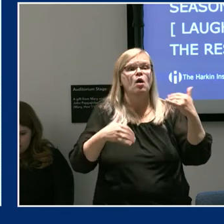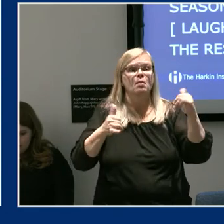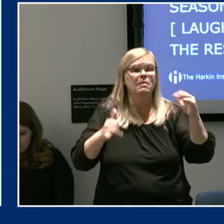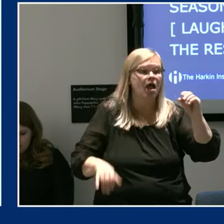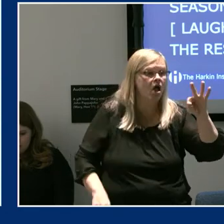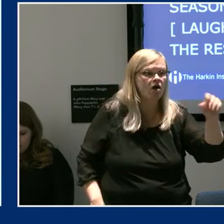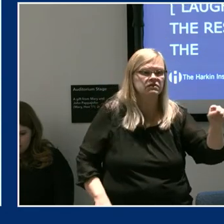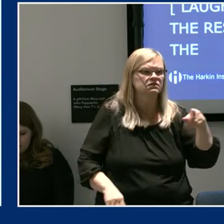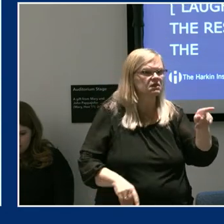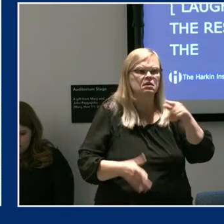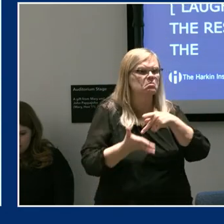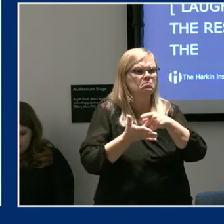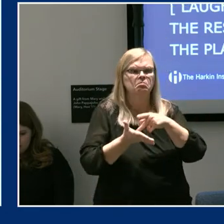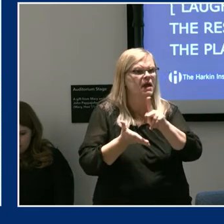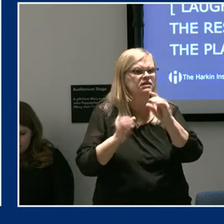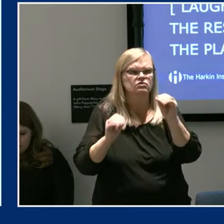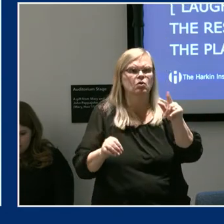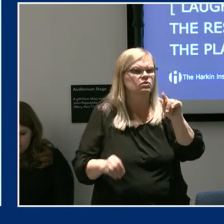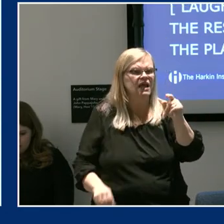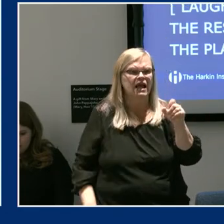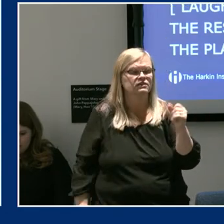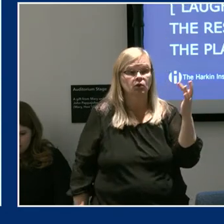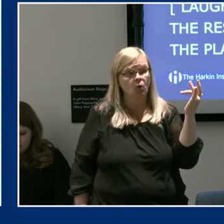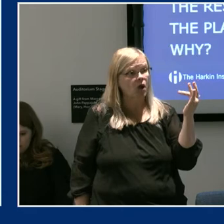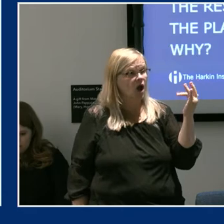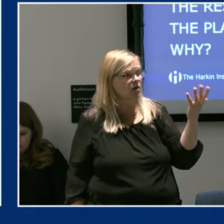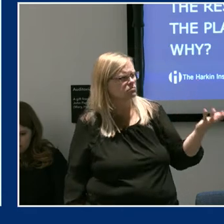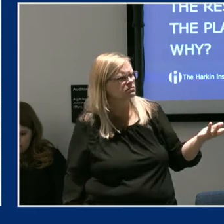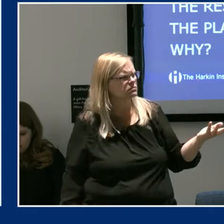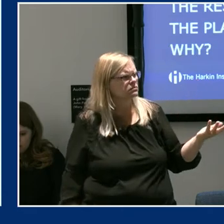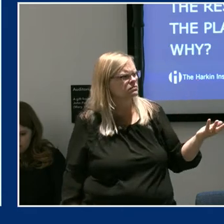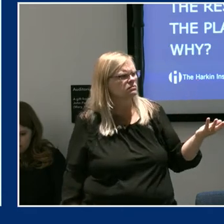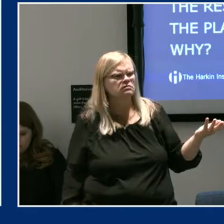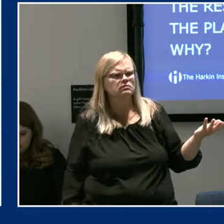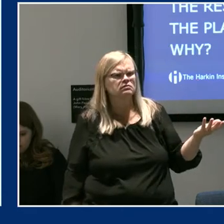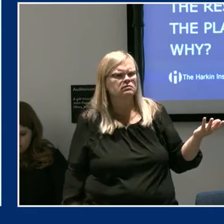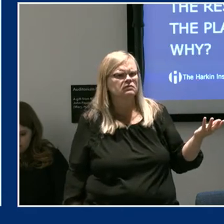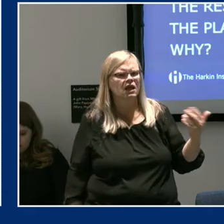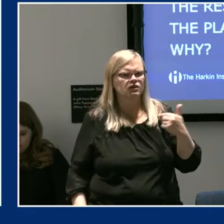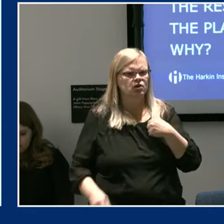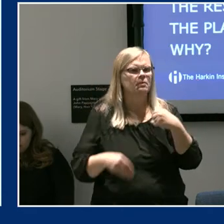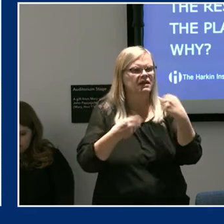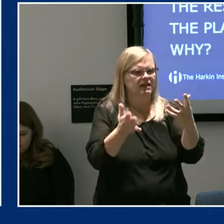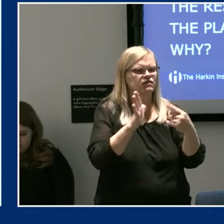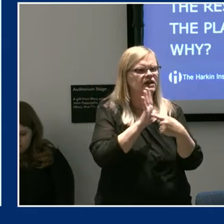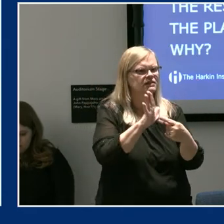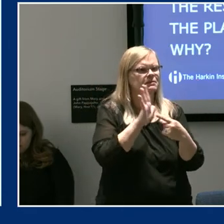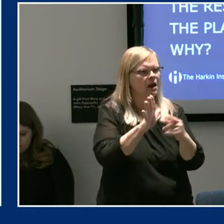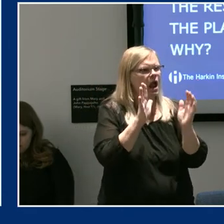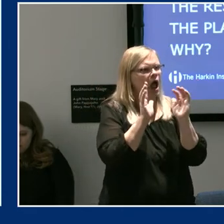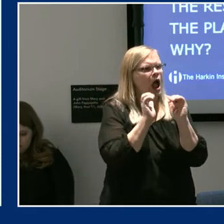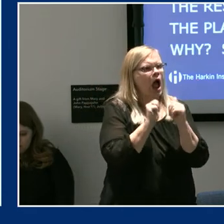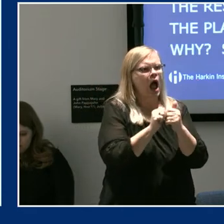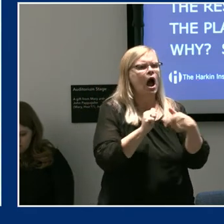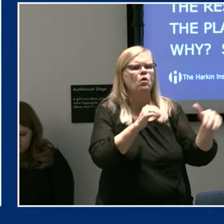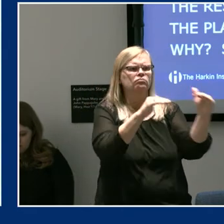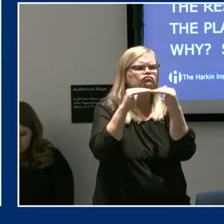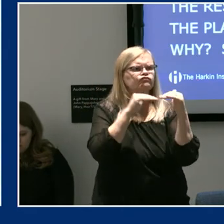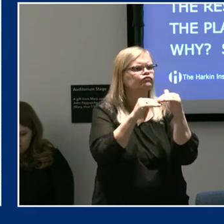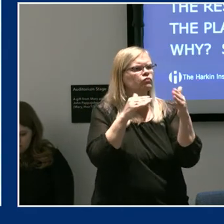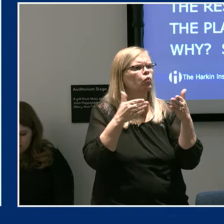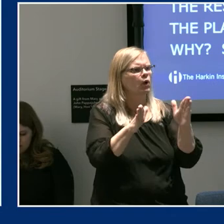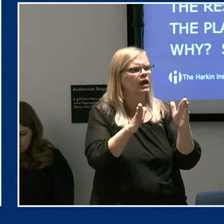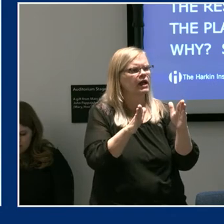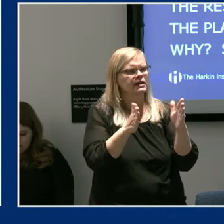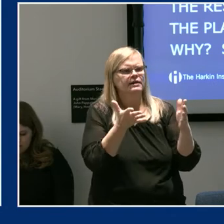no payroll taxes. Why? So I just bring that as an example of how you can, in a fair way, I think, bring some